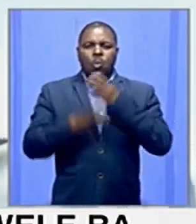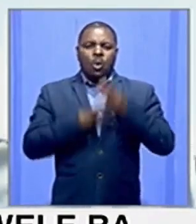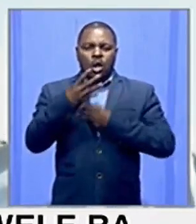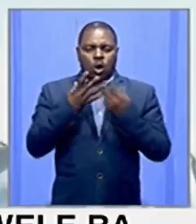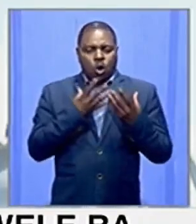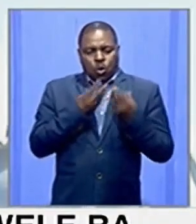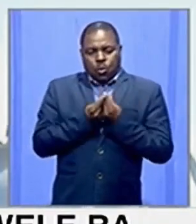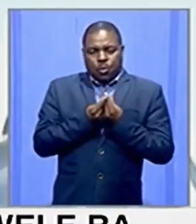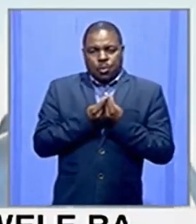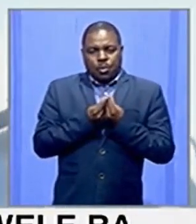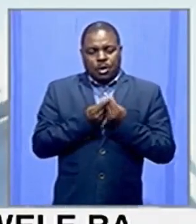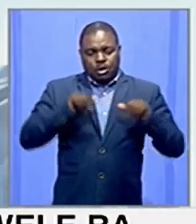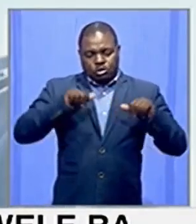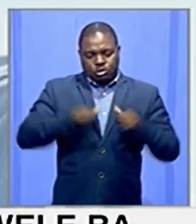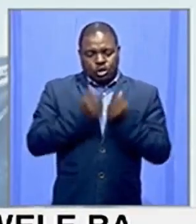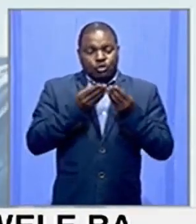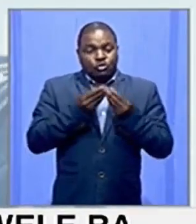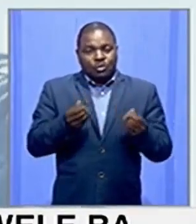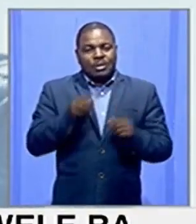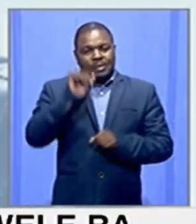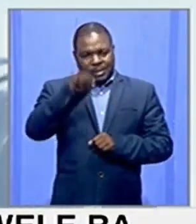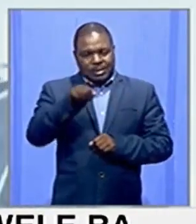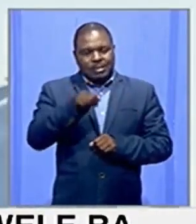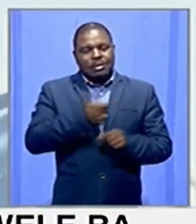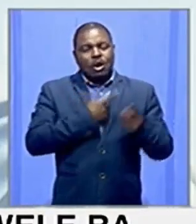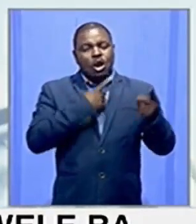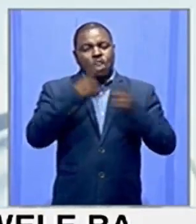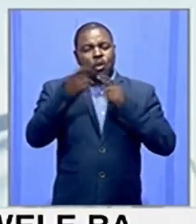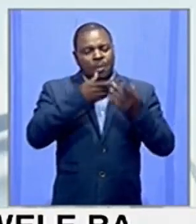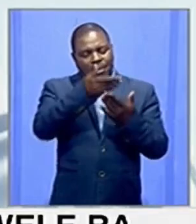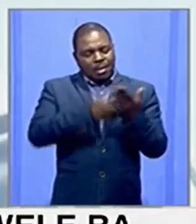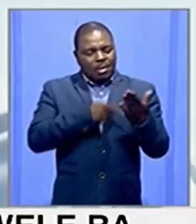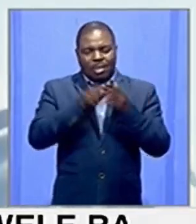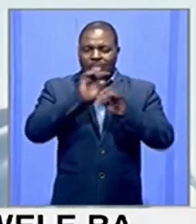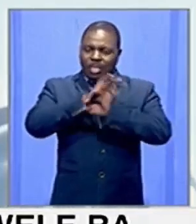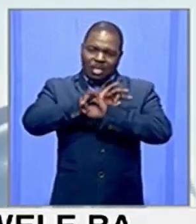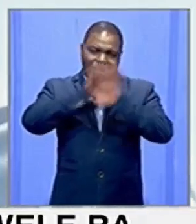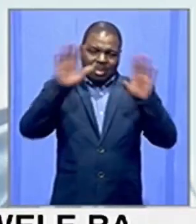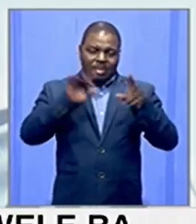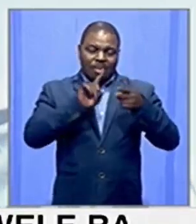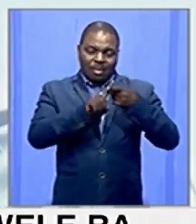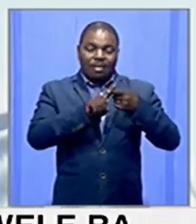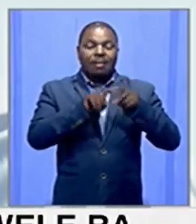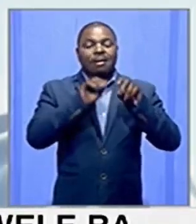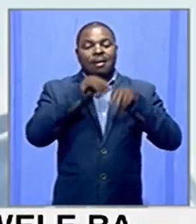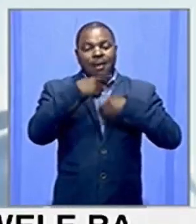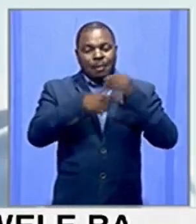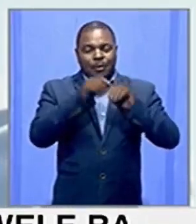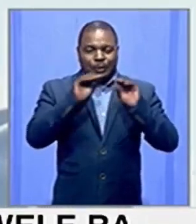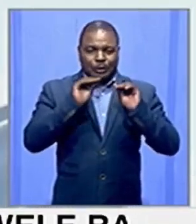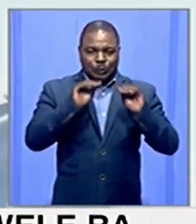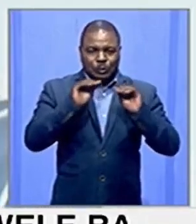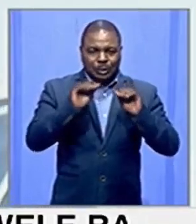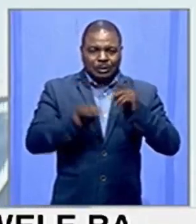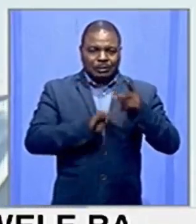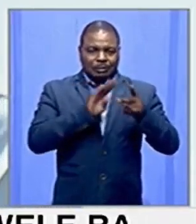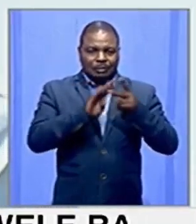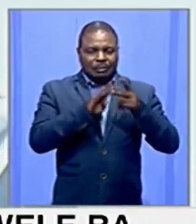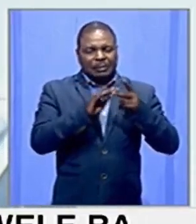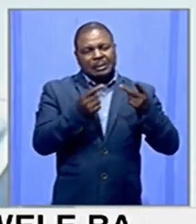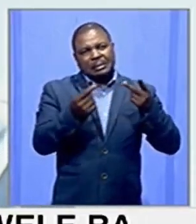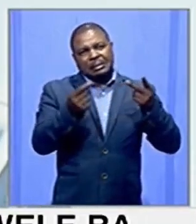the challenges tsa rona. I think memorandum is clear. Ke issue ya education, ke issue tse le di